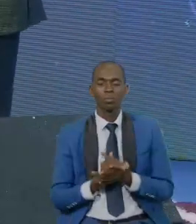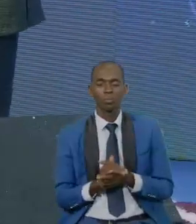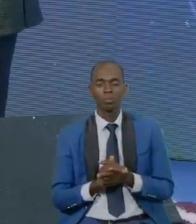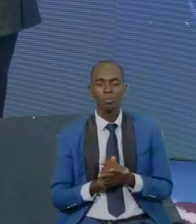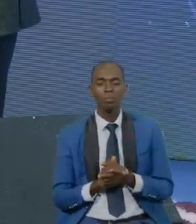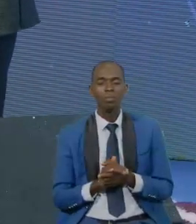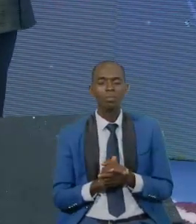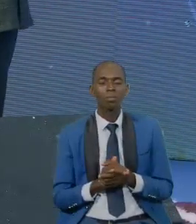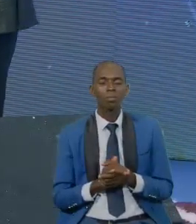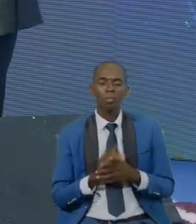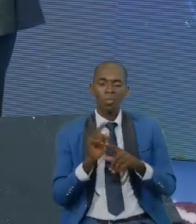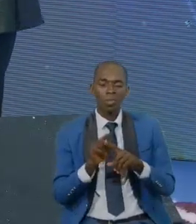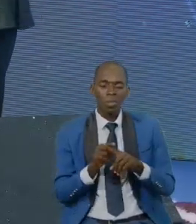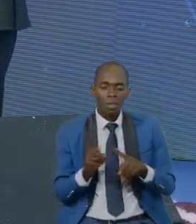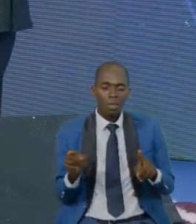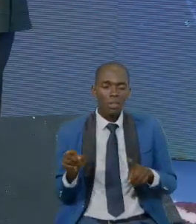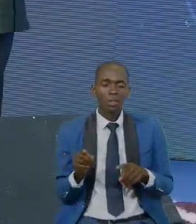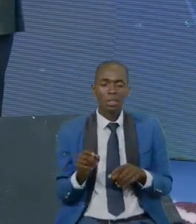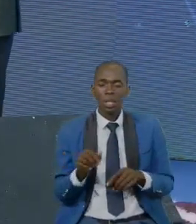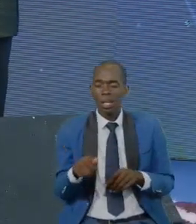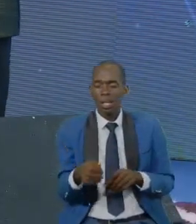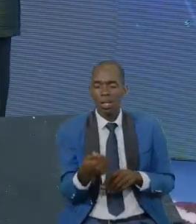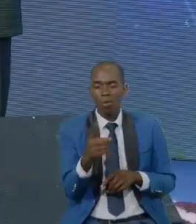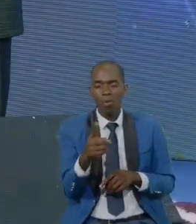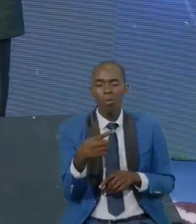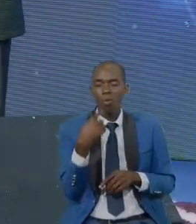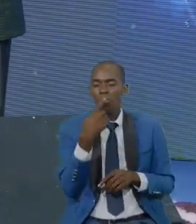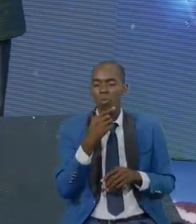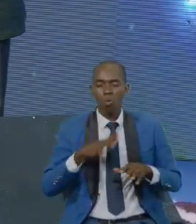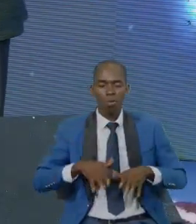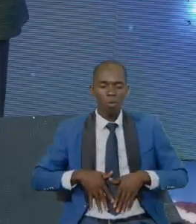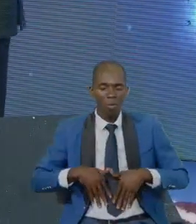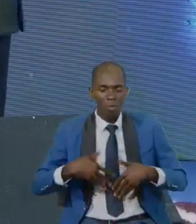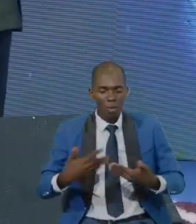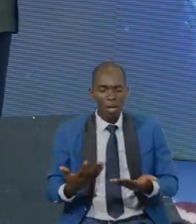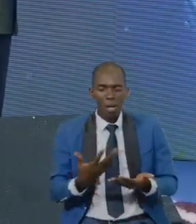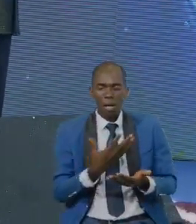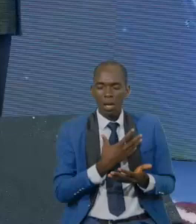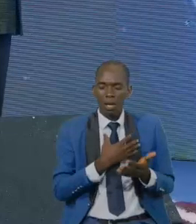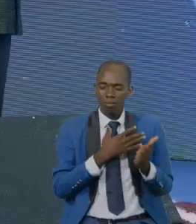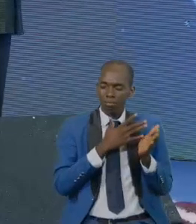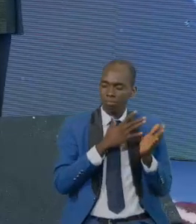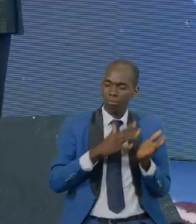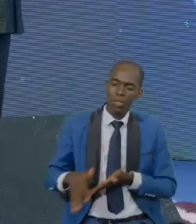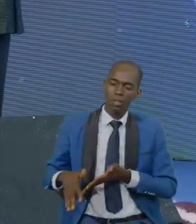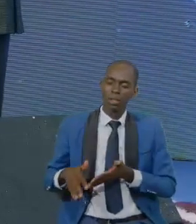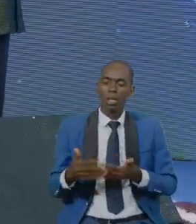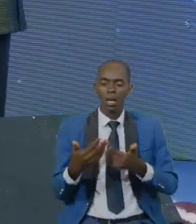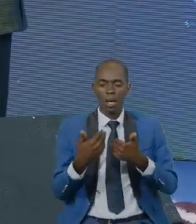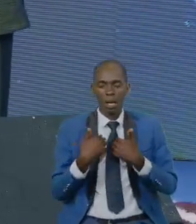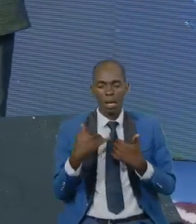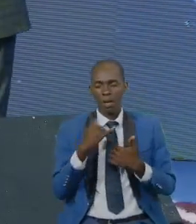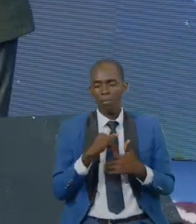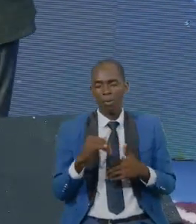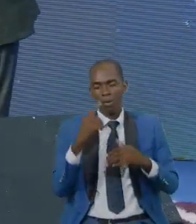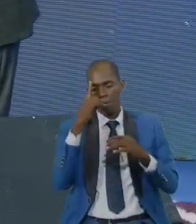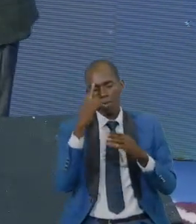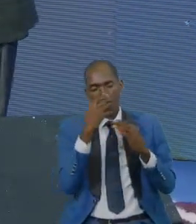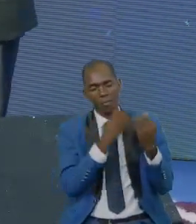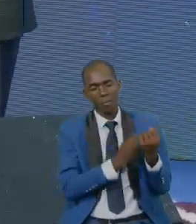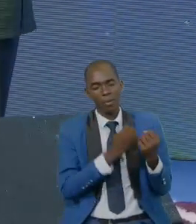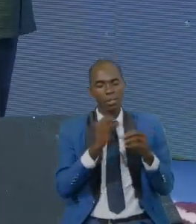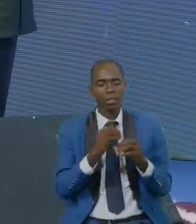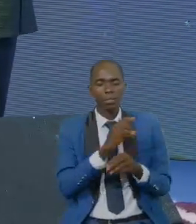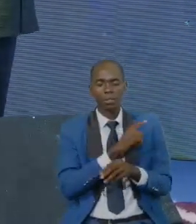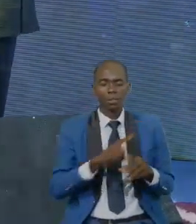But he who confesses and forsakes them, having faith in the Lord, will have